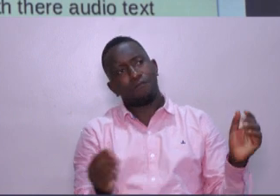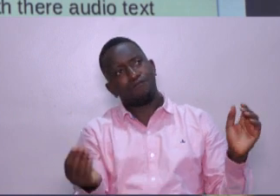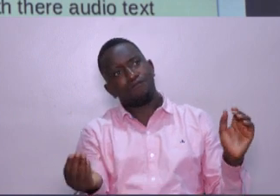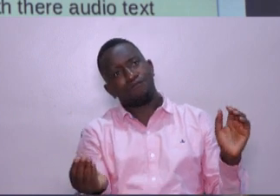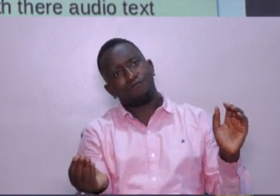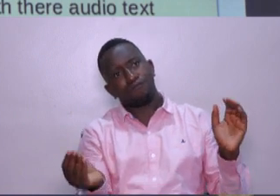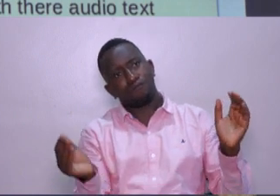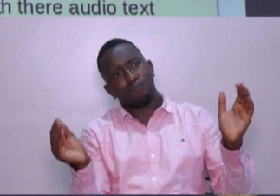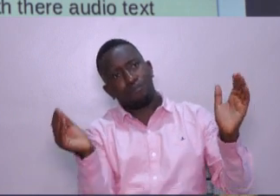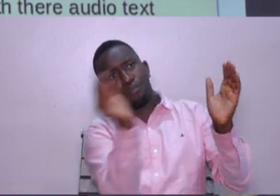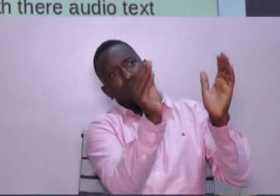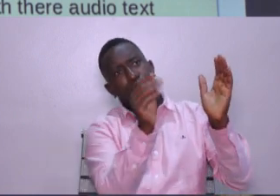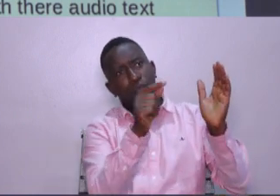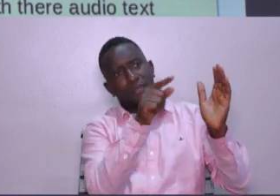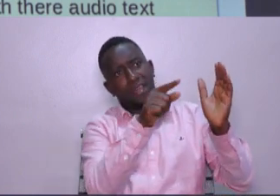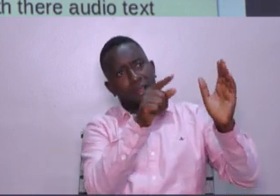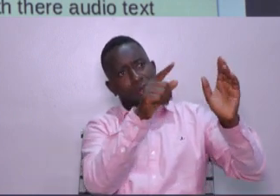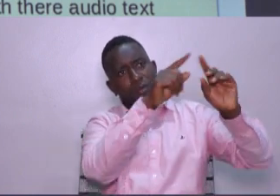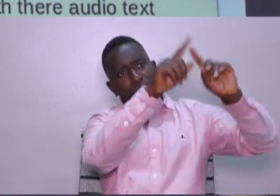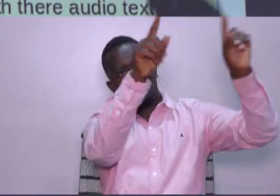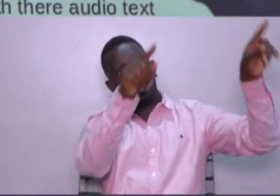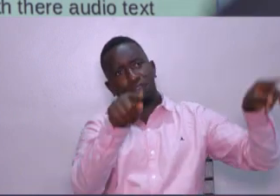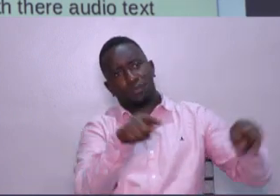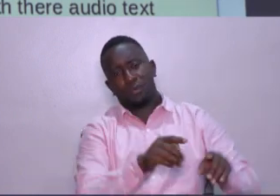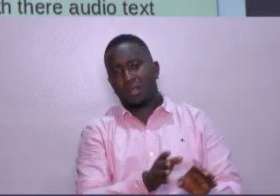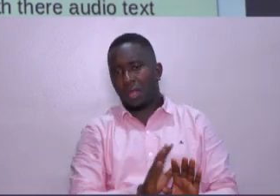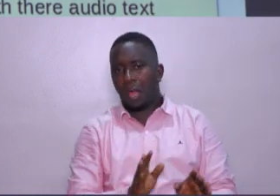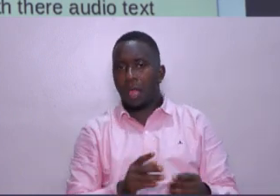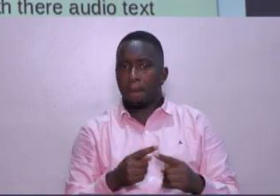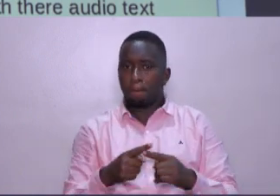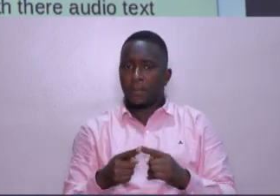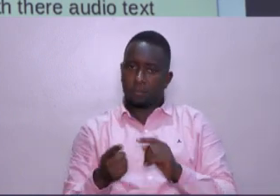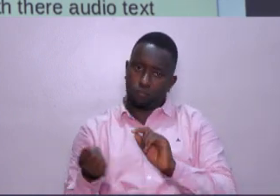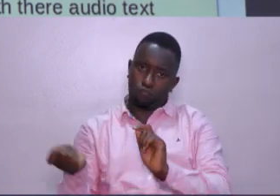screen. This is something that is going to be put in audio.